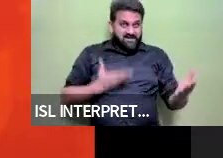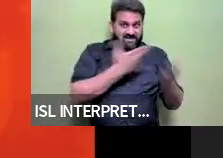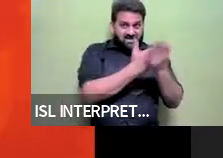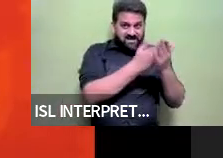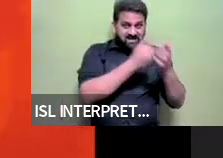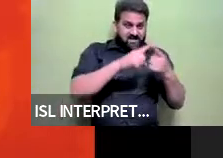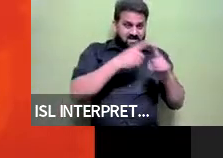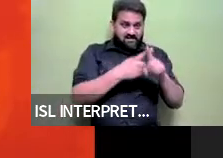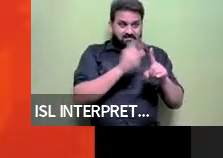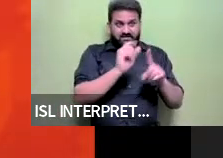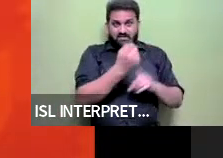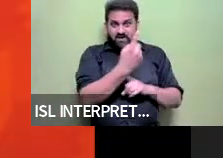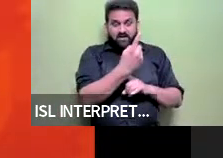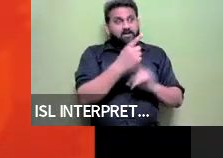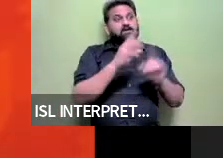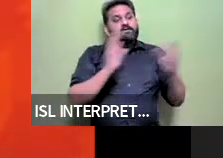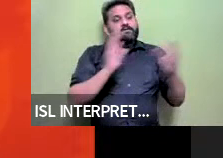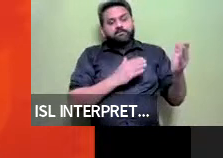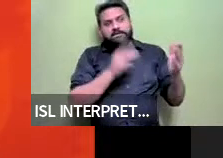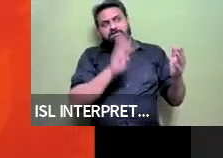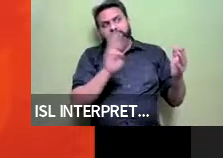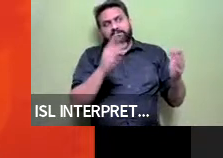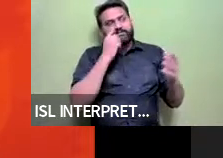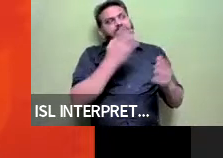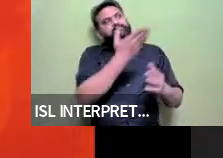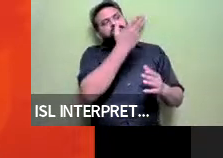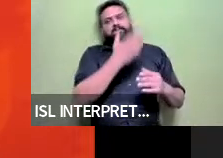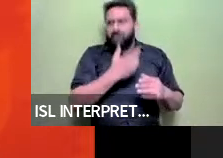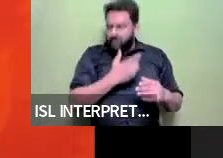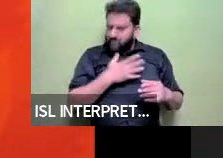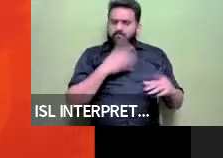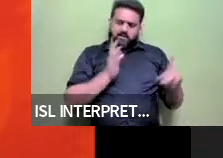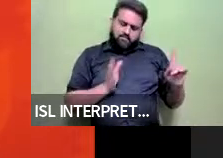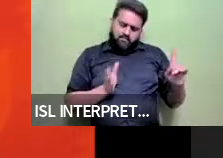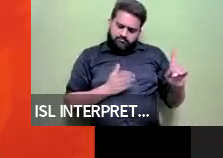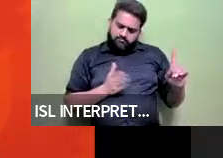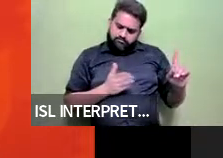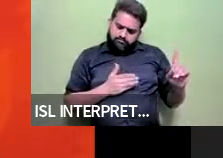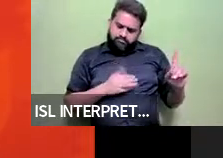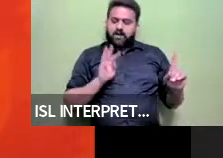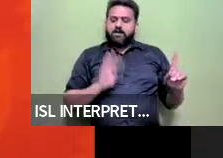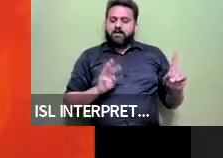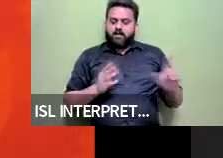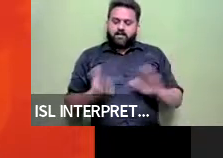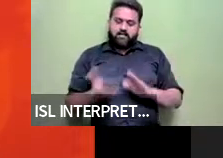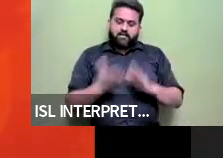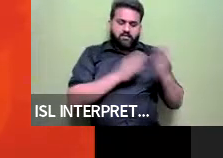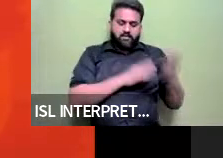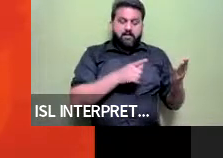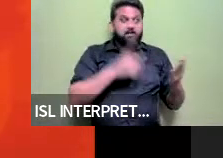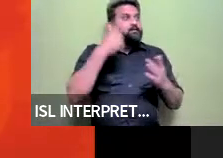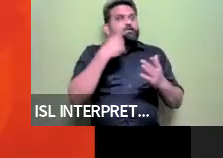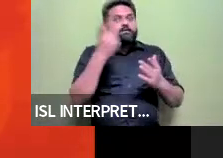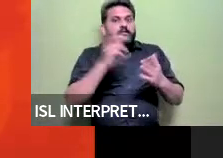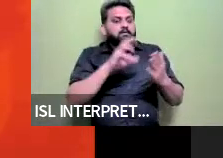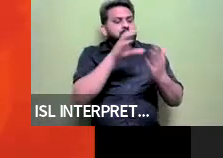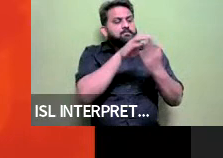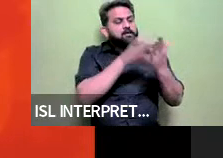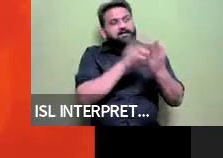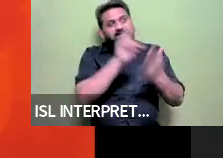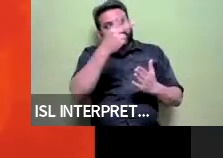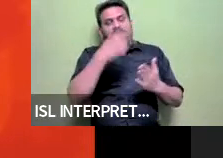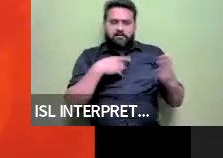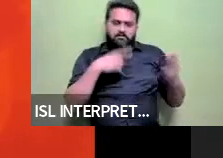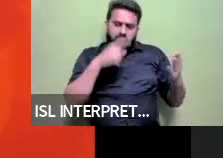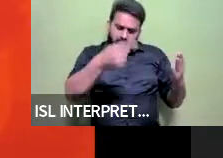1, page 33, then immediately I will turn the page 33. Then you can say paragraph 2, 1, whatever,